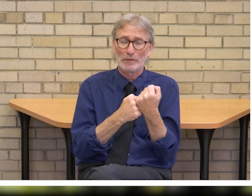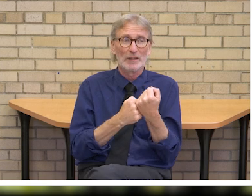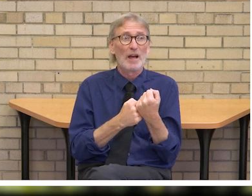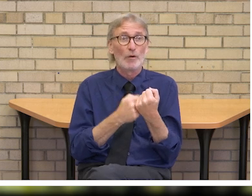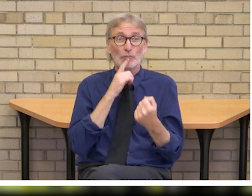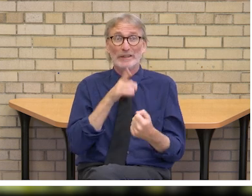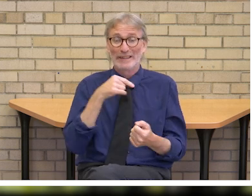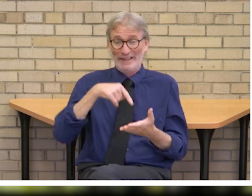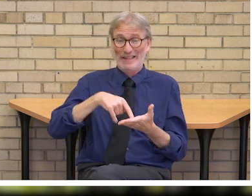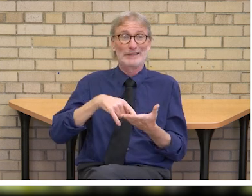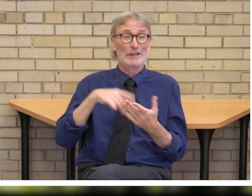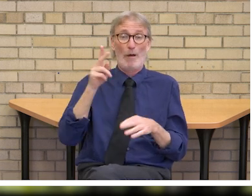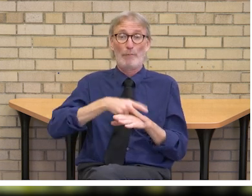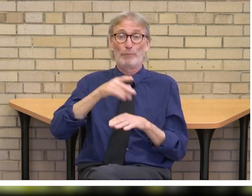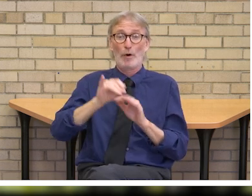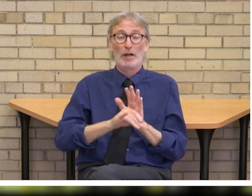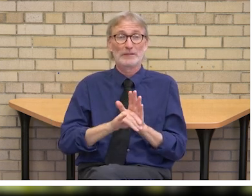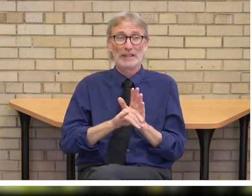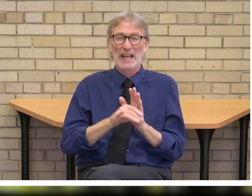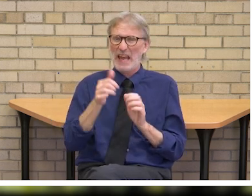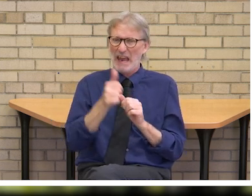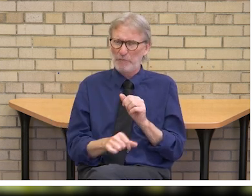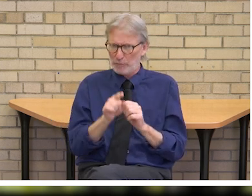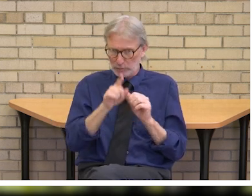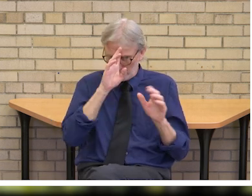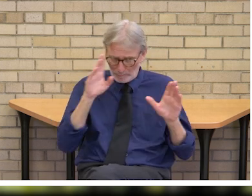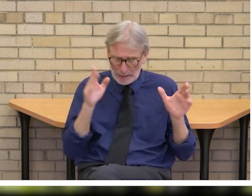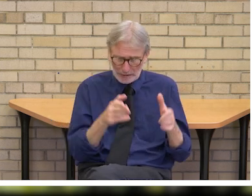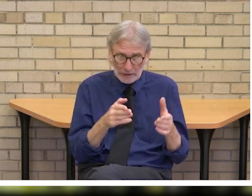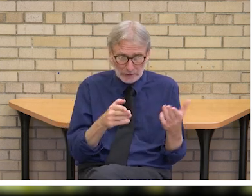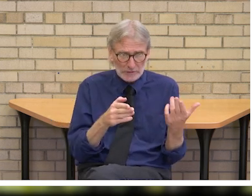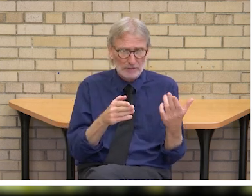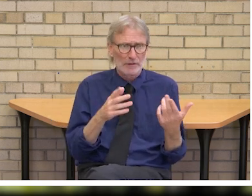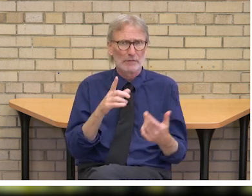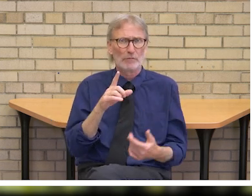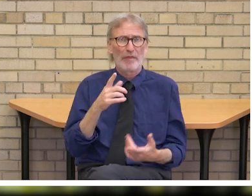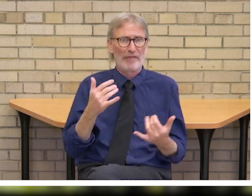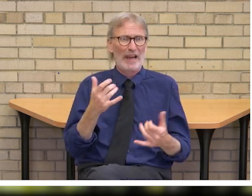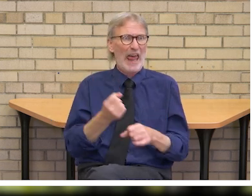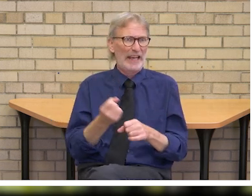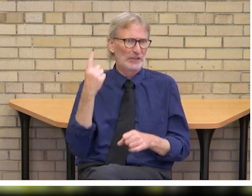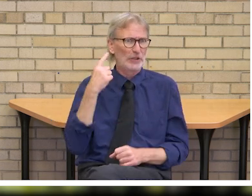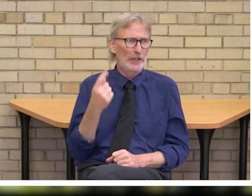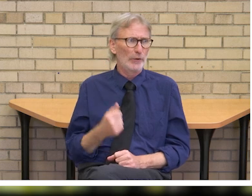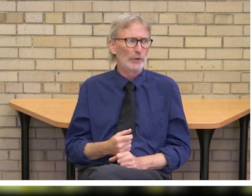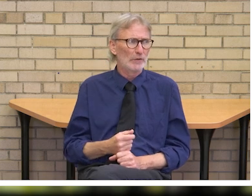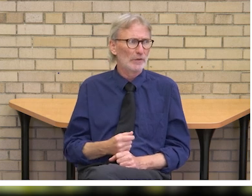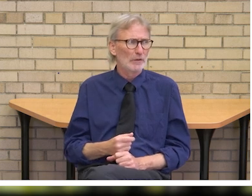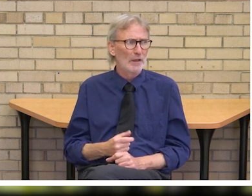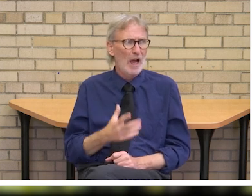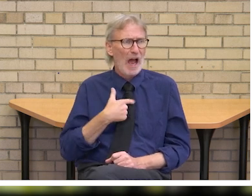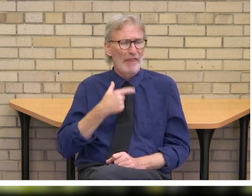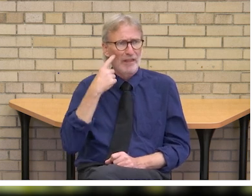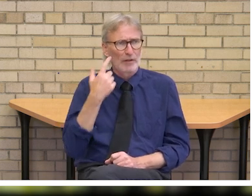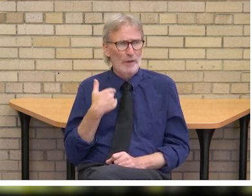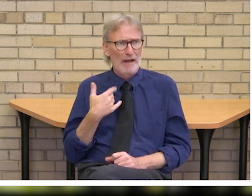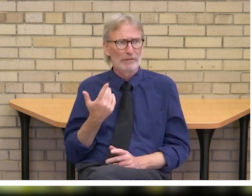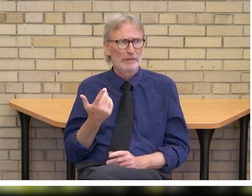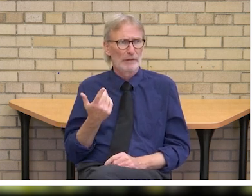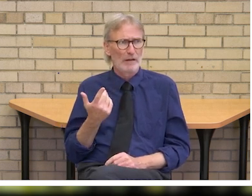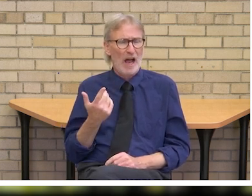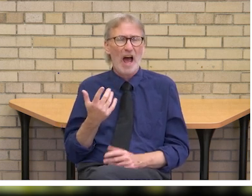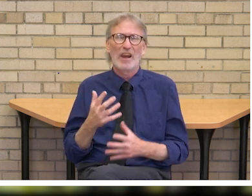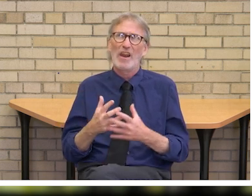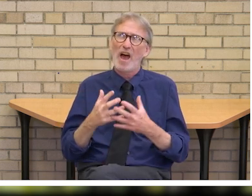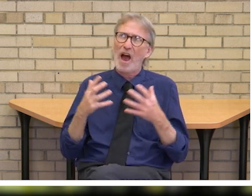really became everybody's focus in 2023, and I think that there is an enormous